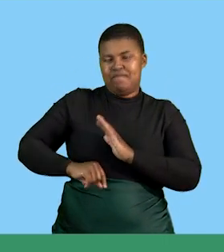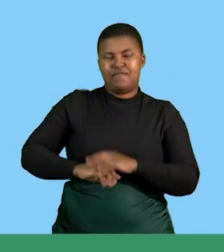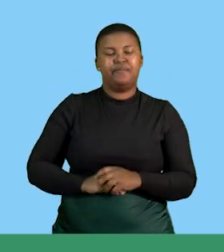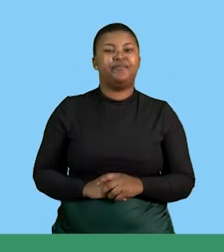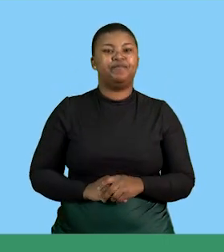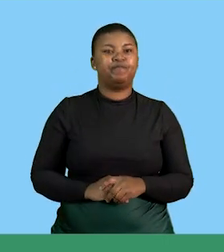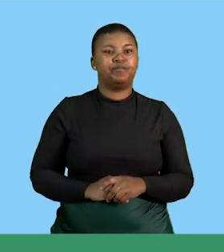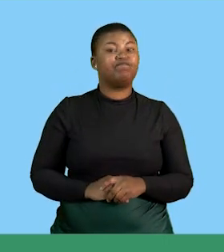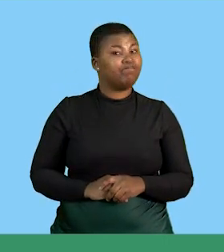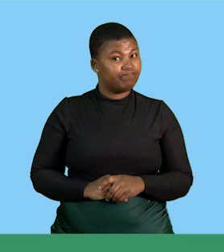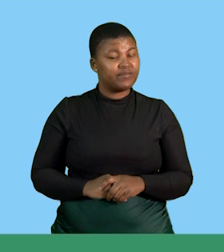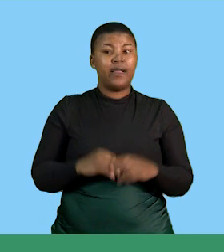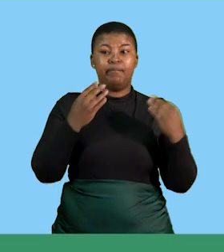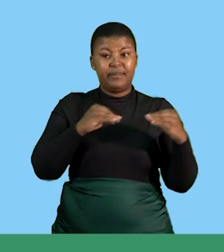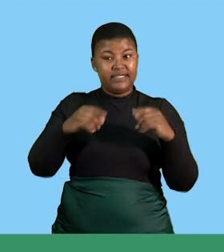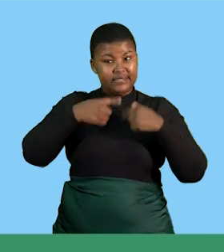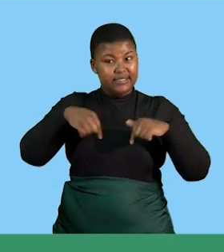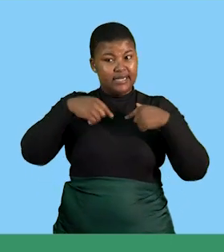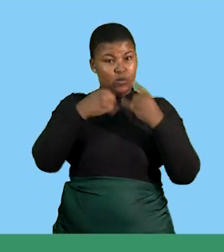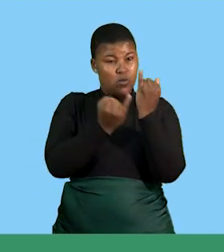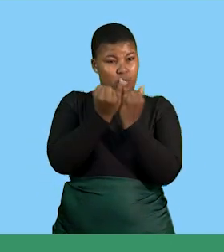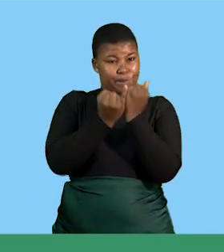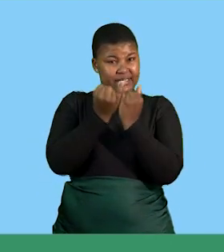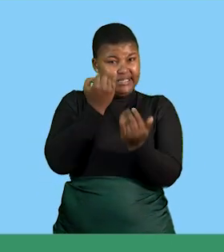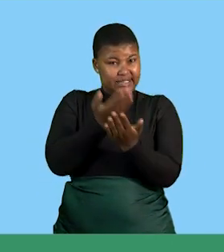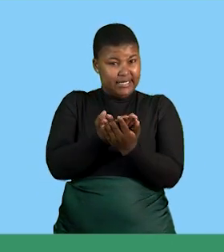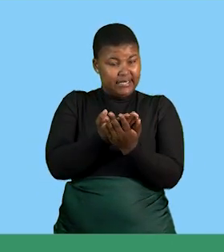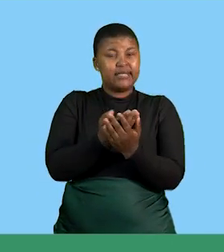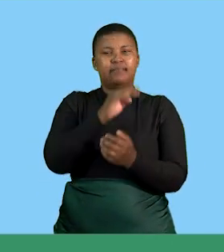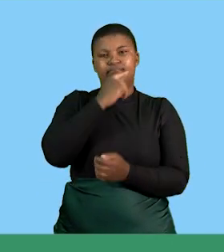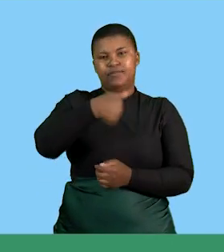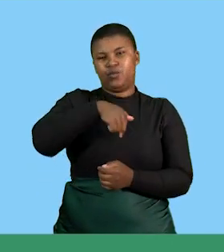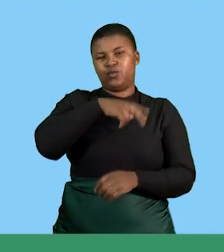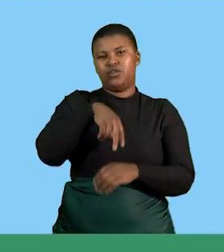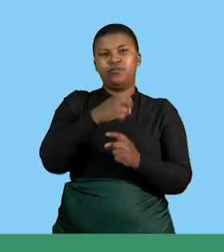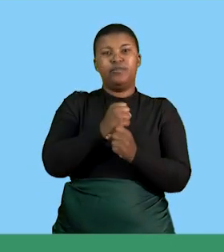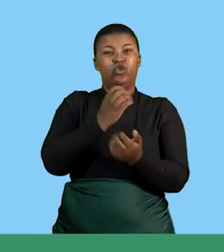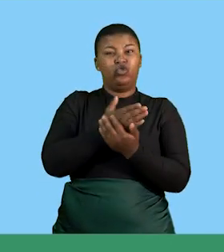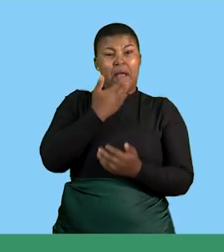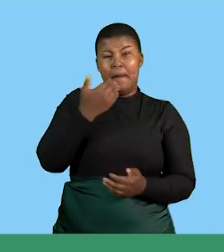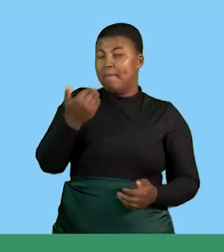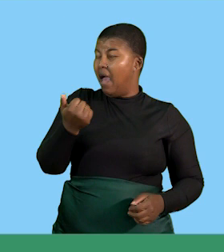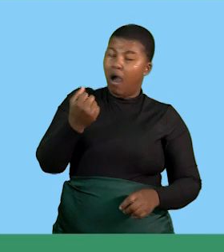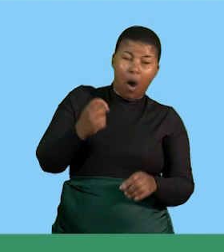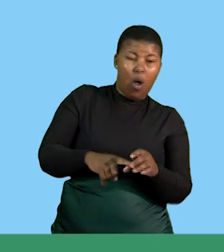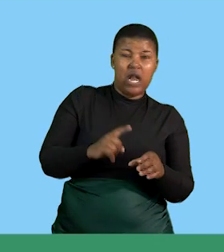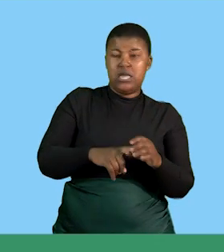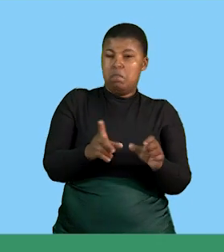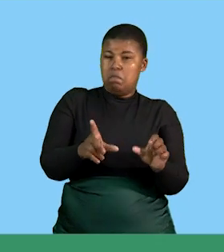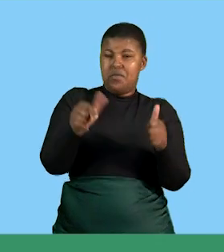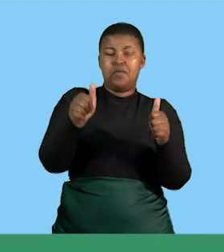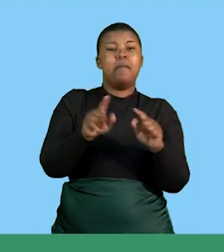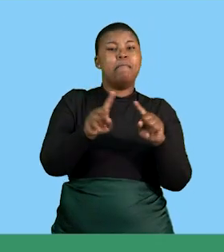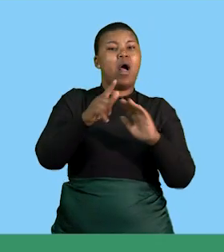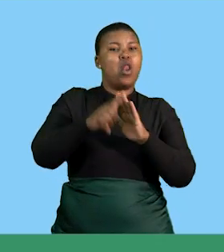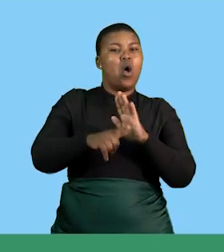order for our business to compete with our competitors, we will want to have the best possible quality at the